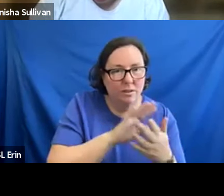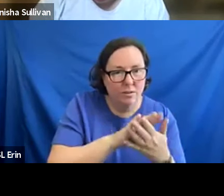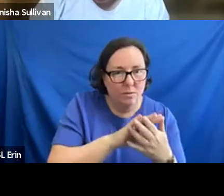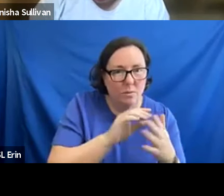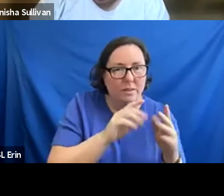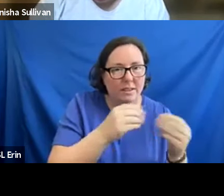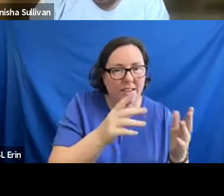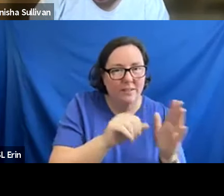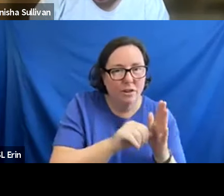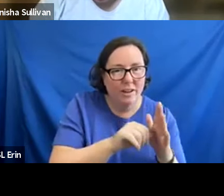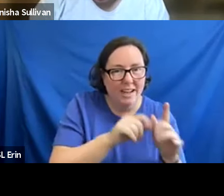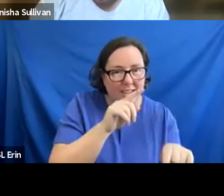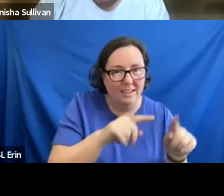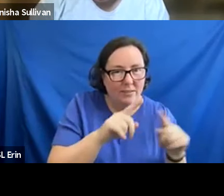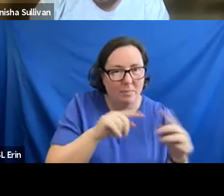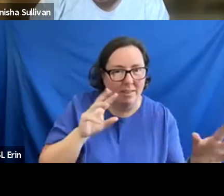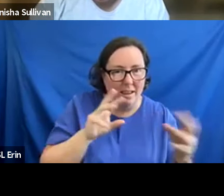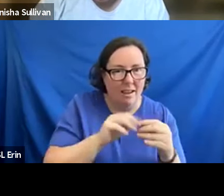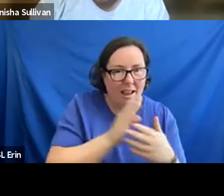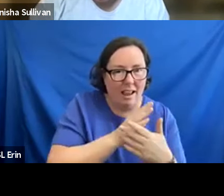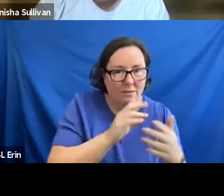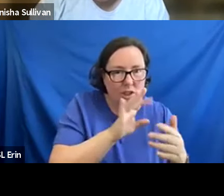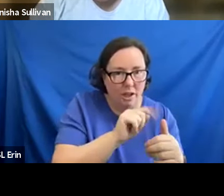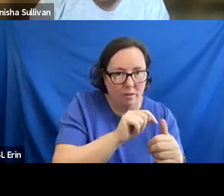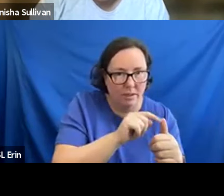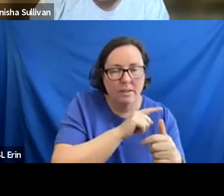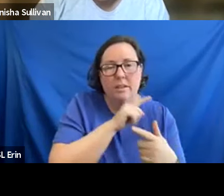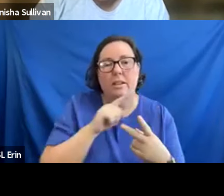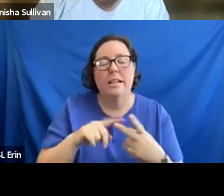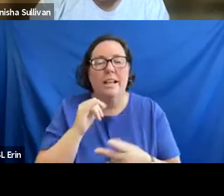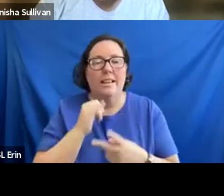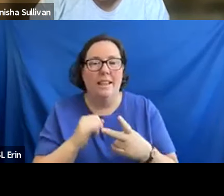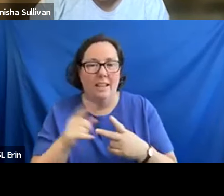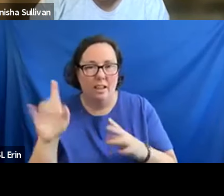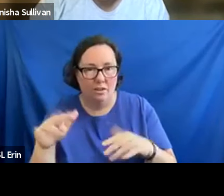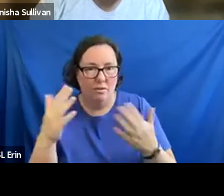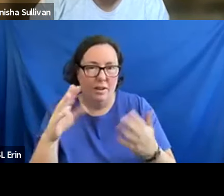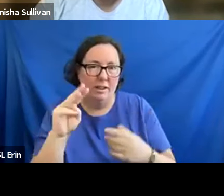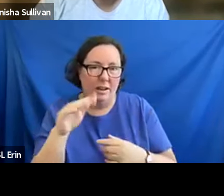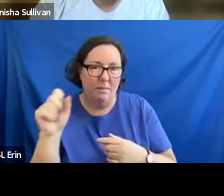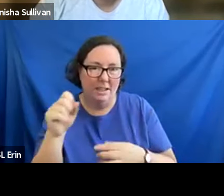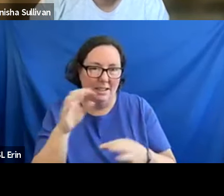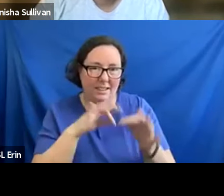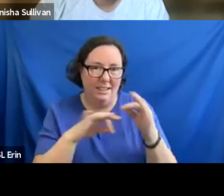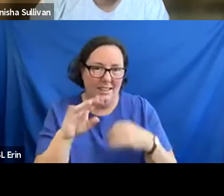they average out. And then at the end, you recommended the MCAS as a measure.